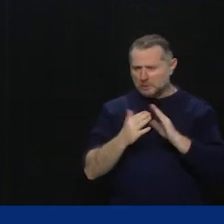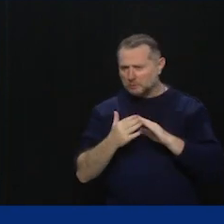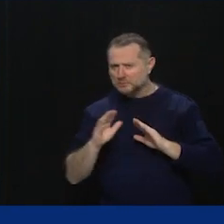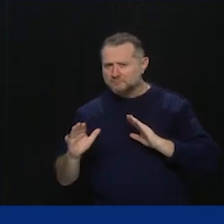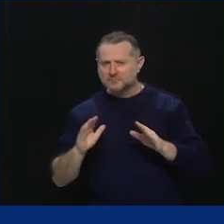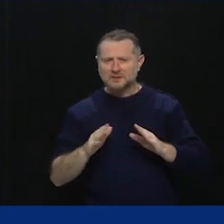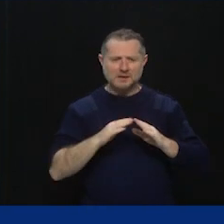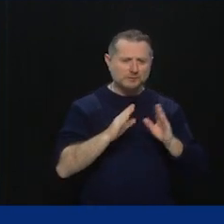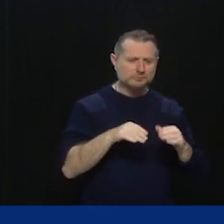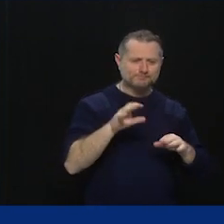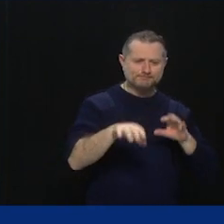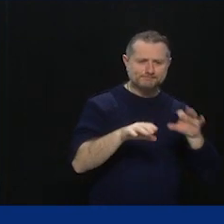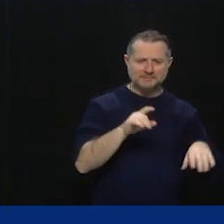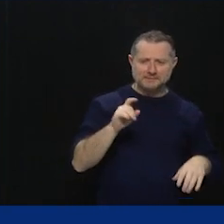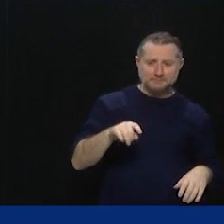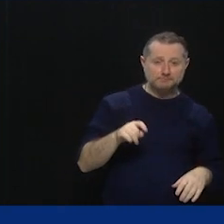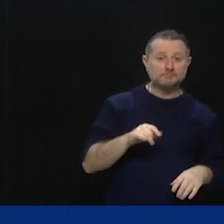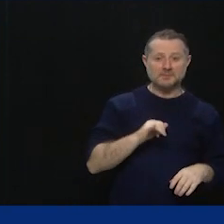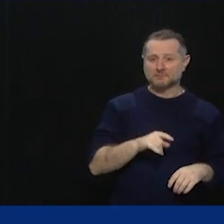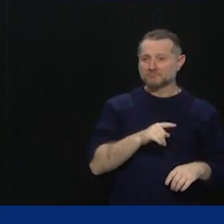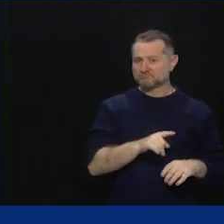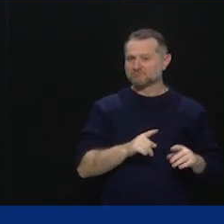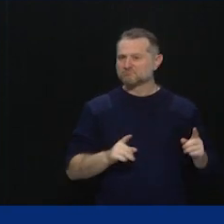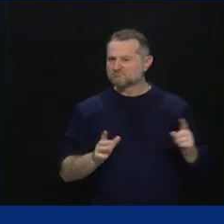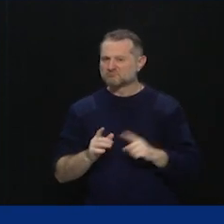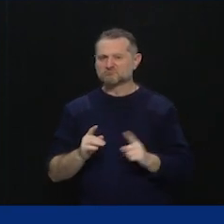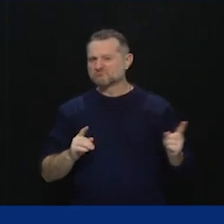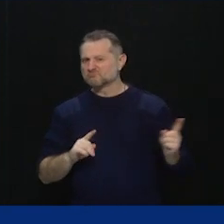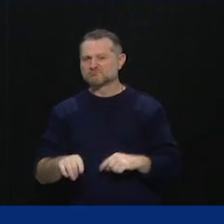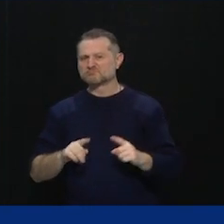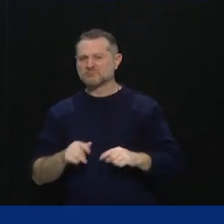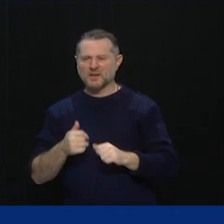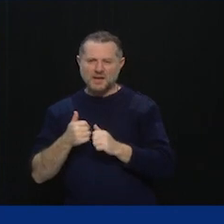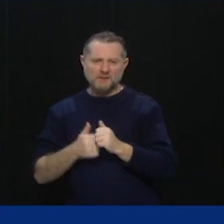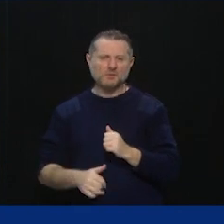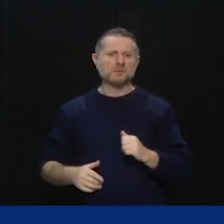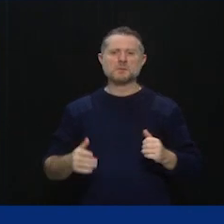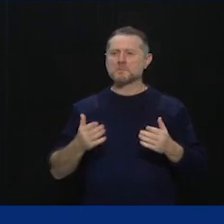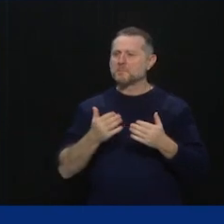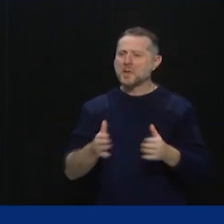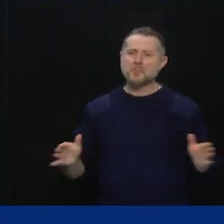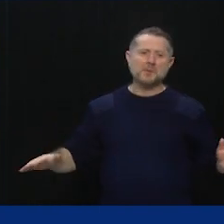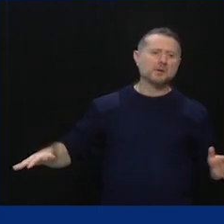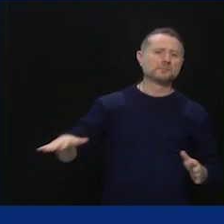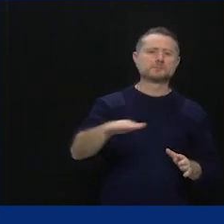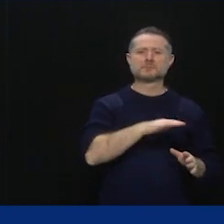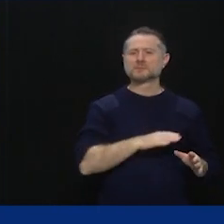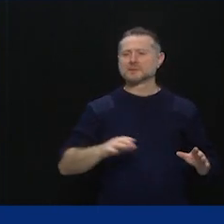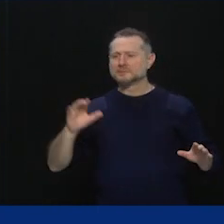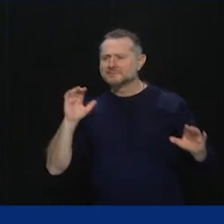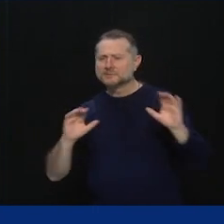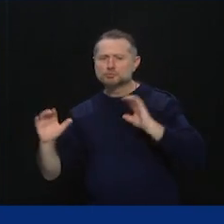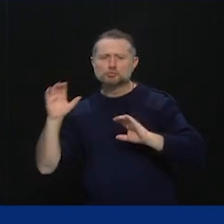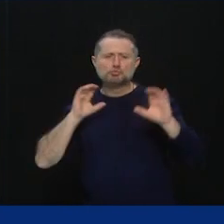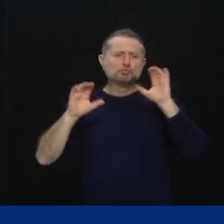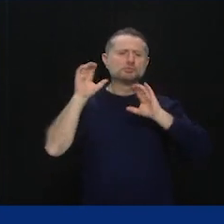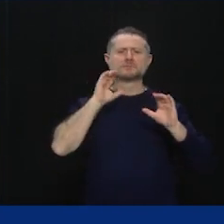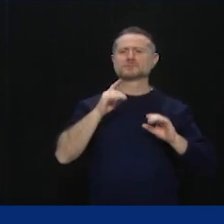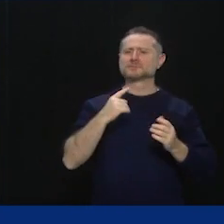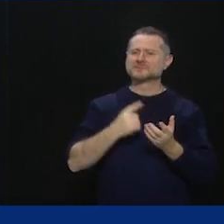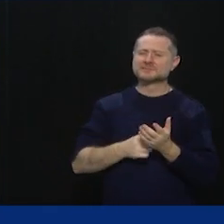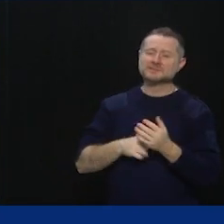of our public hearings for years. He's showing up, advocating for positive economic